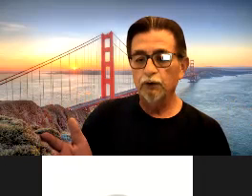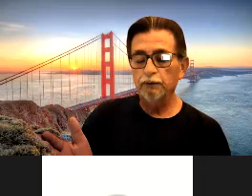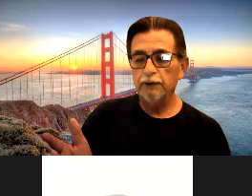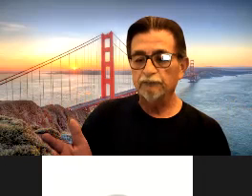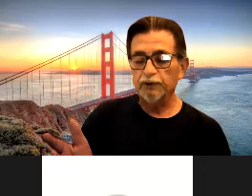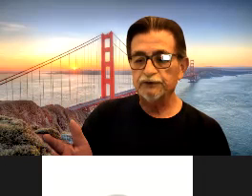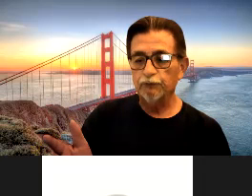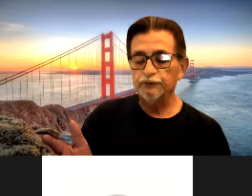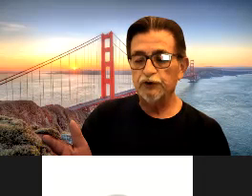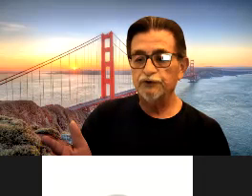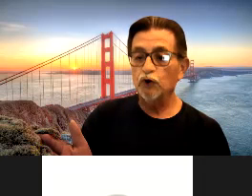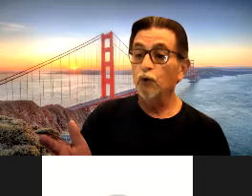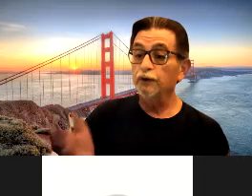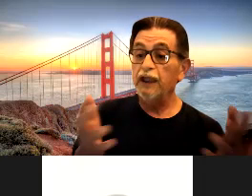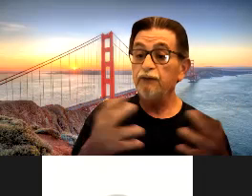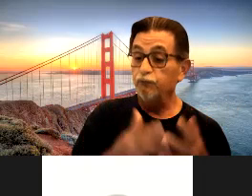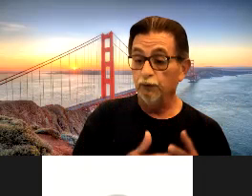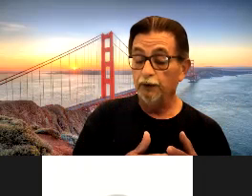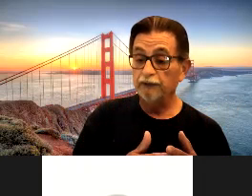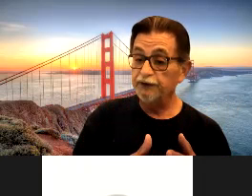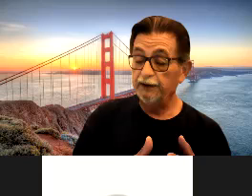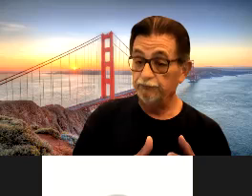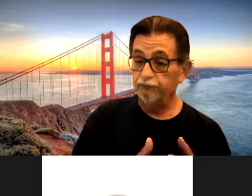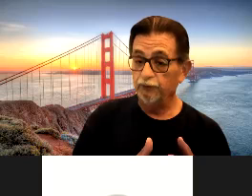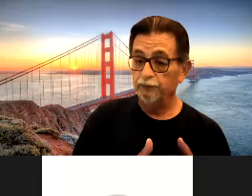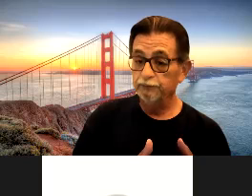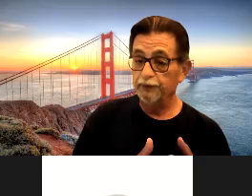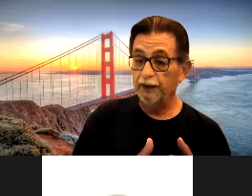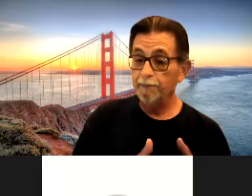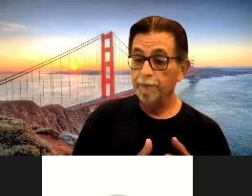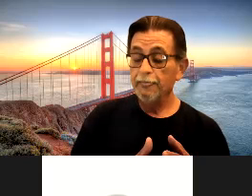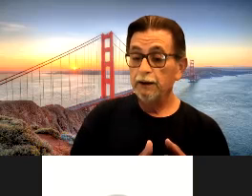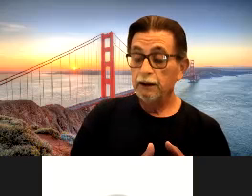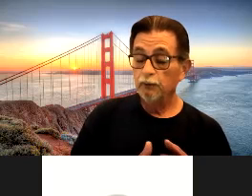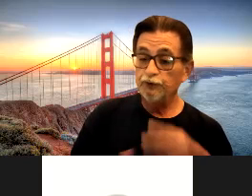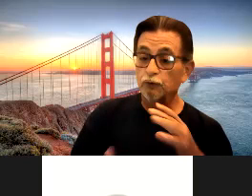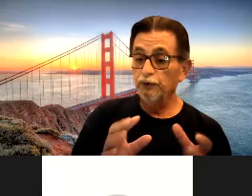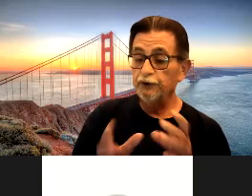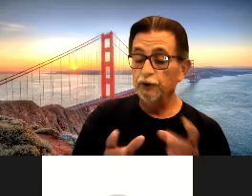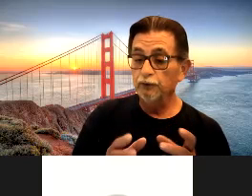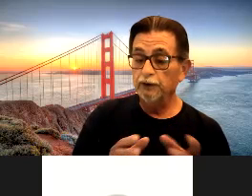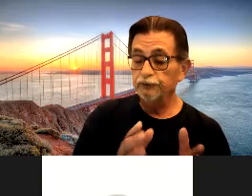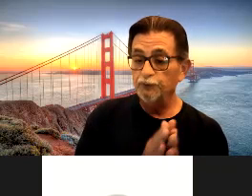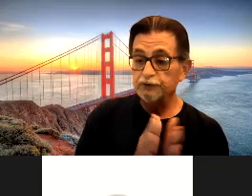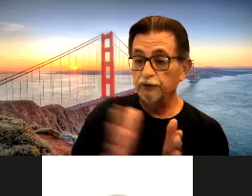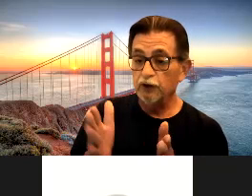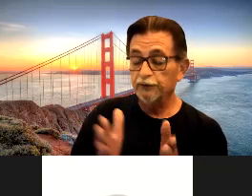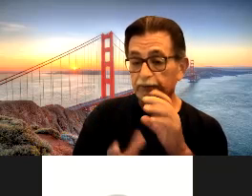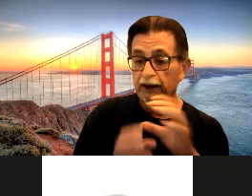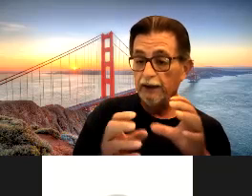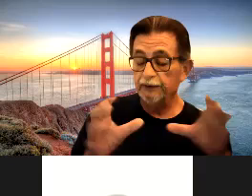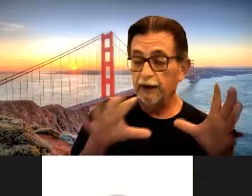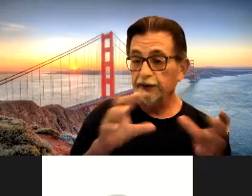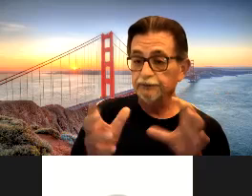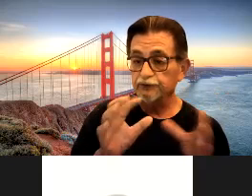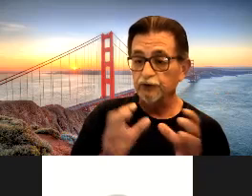lose 4, have a +4 charge, or gain 4, have a -4, okay? We don't really know until we start talking